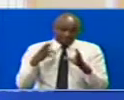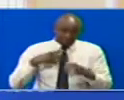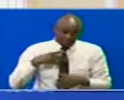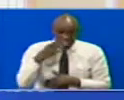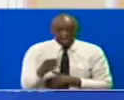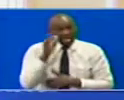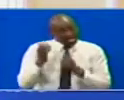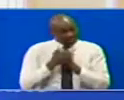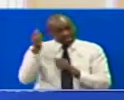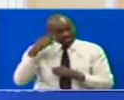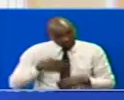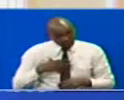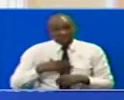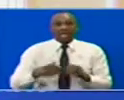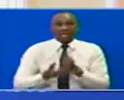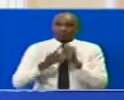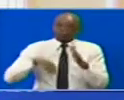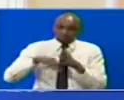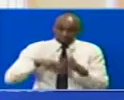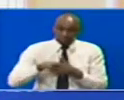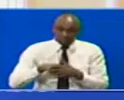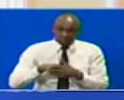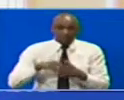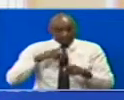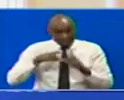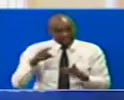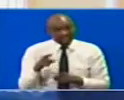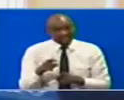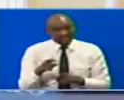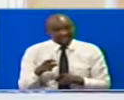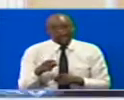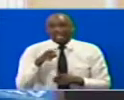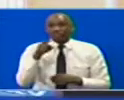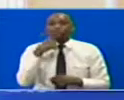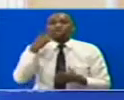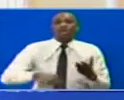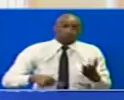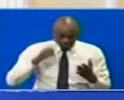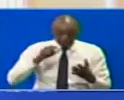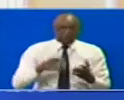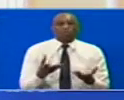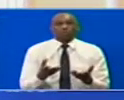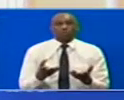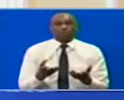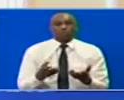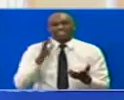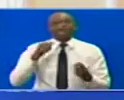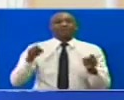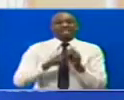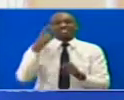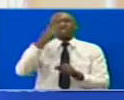wa Kenya, itasaidia soka. Lakini sio kitu ya kusema tutachukulia ni kama